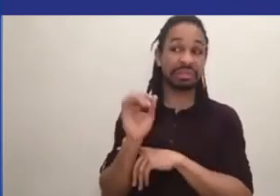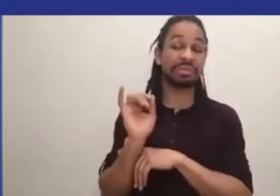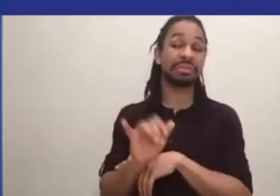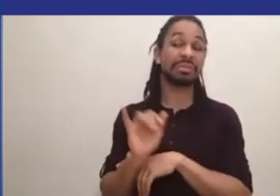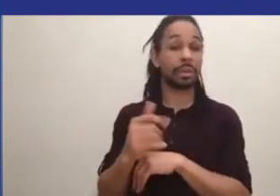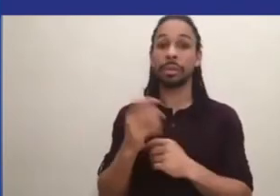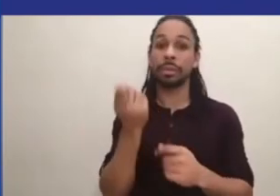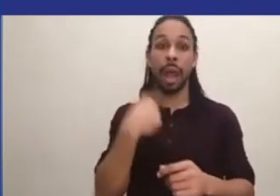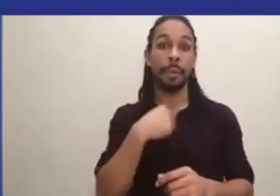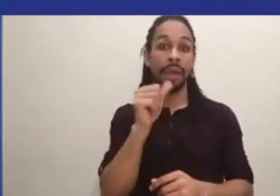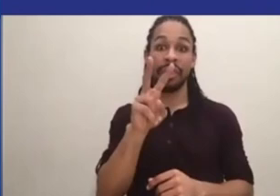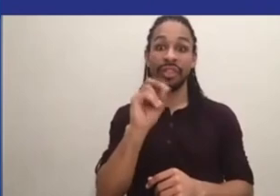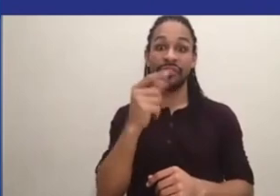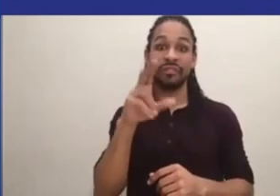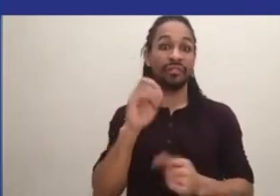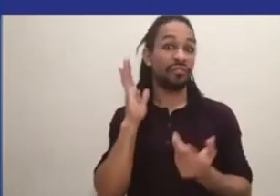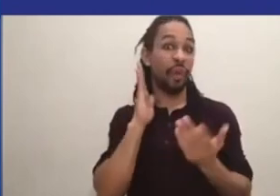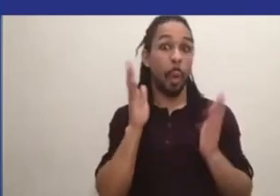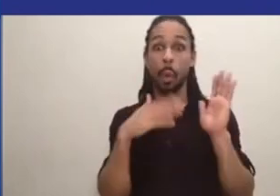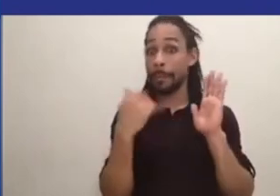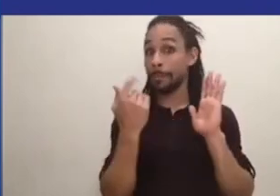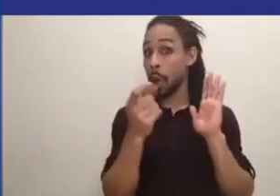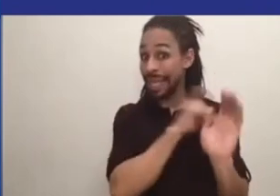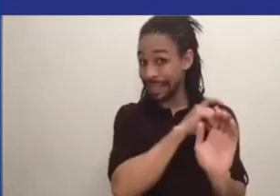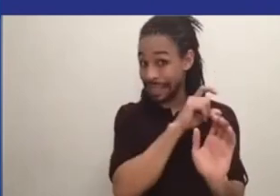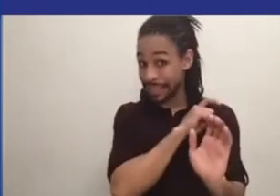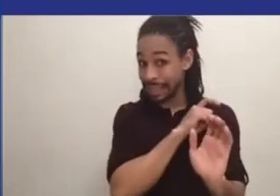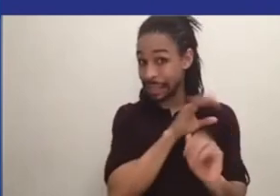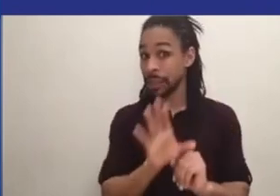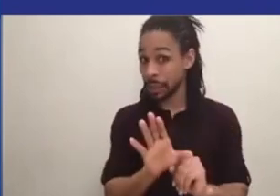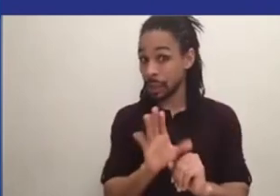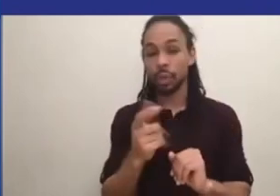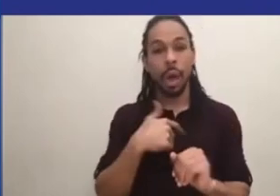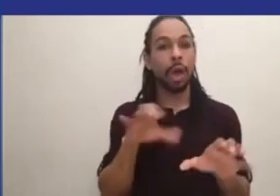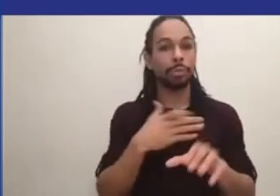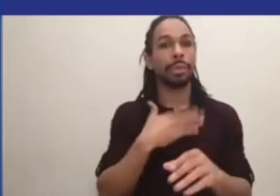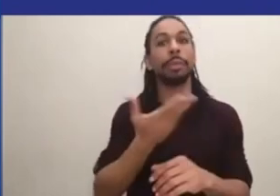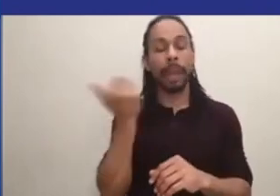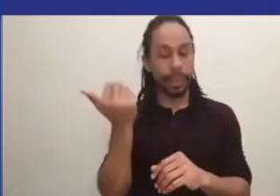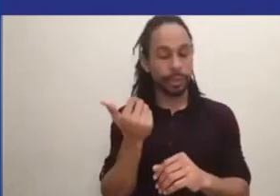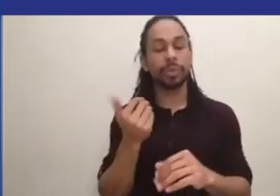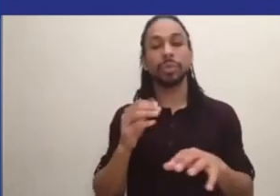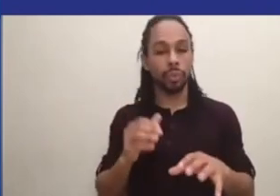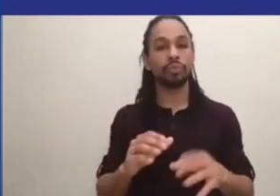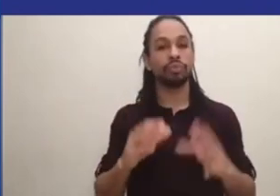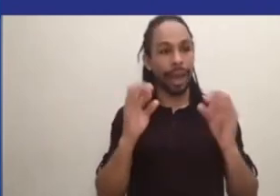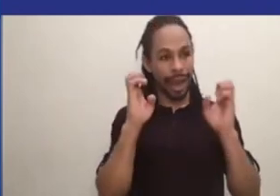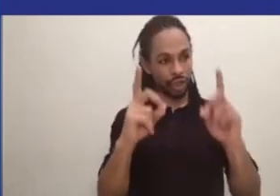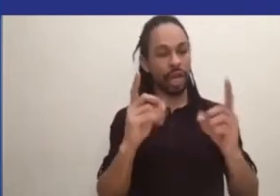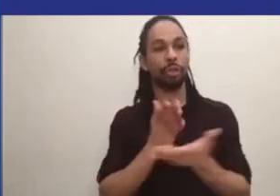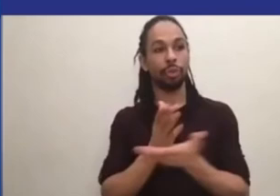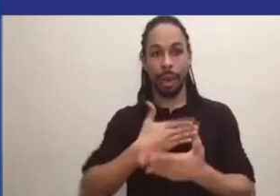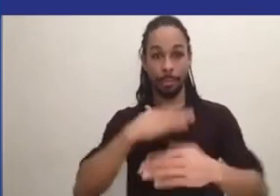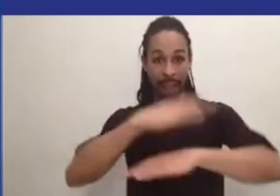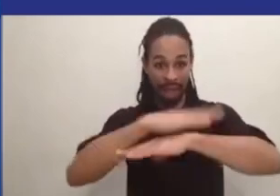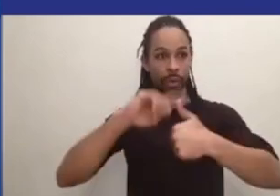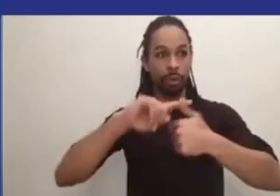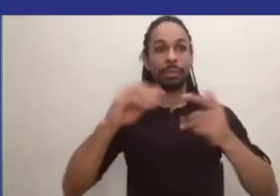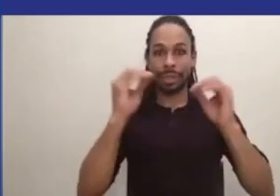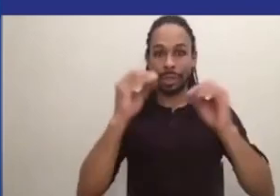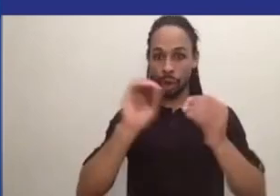police, unfortunately. So I do my best to kind of educate through the platform of teaching online, when I'm teaching in the studio, and kind of give